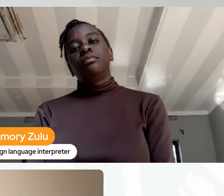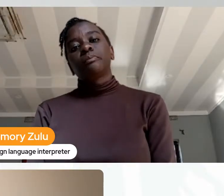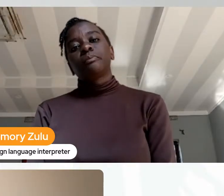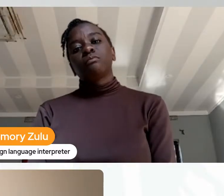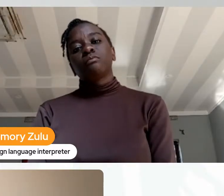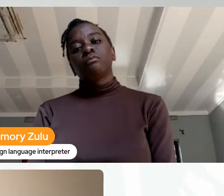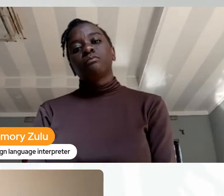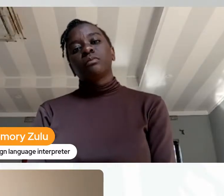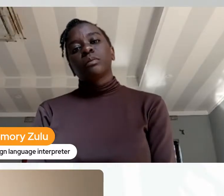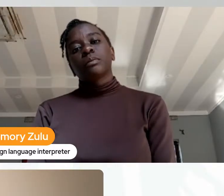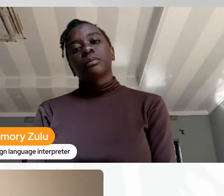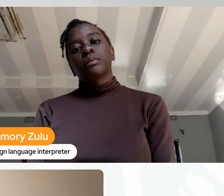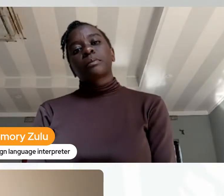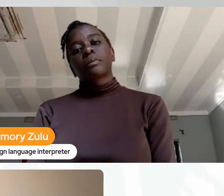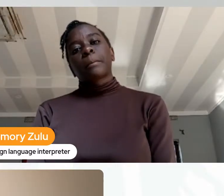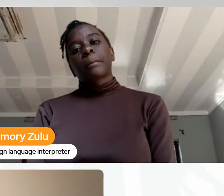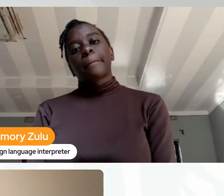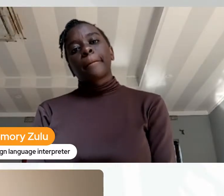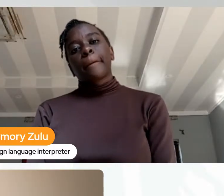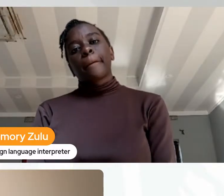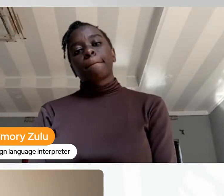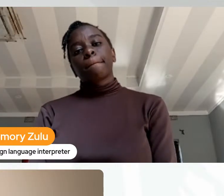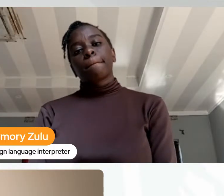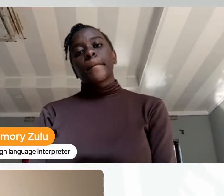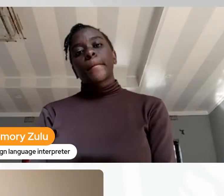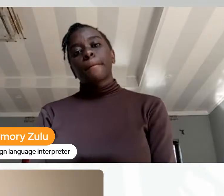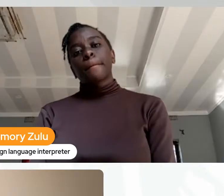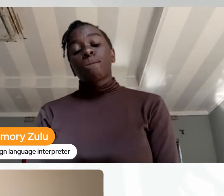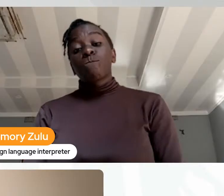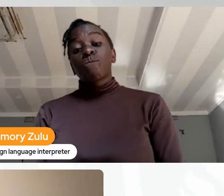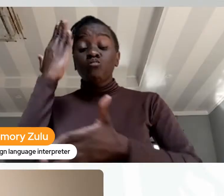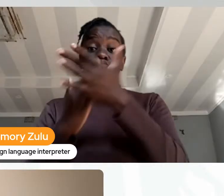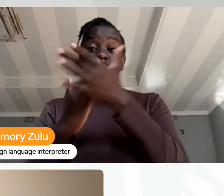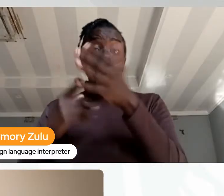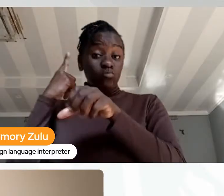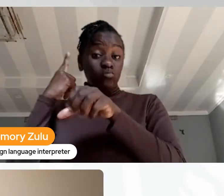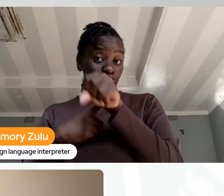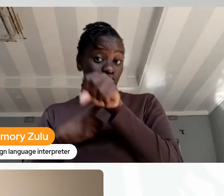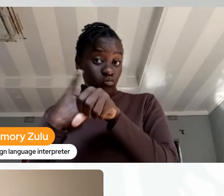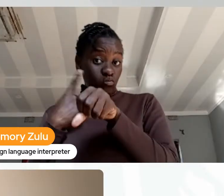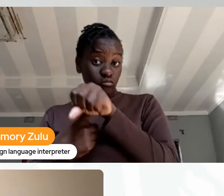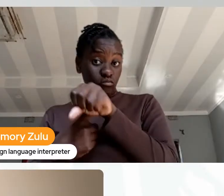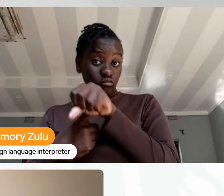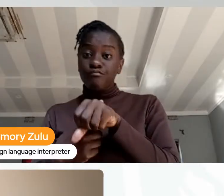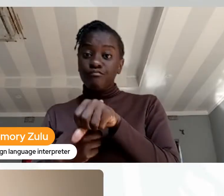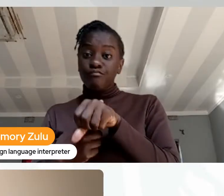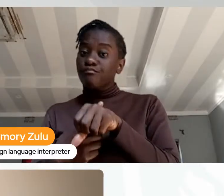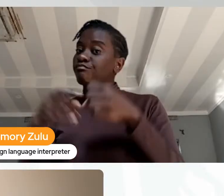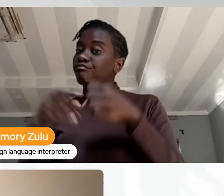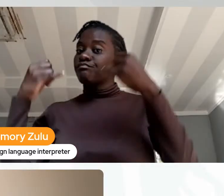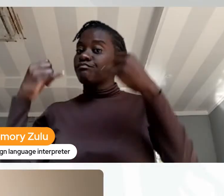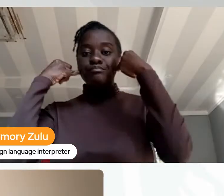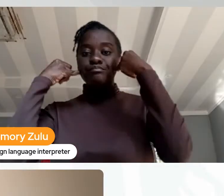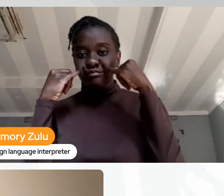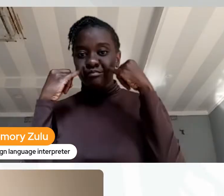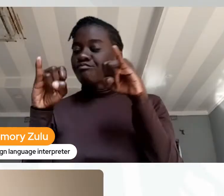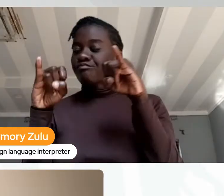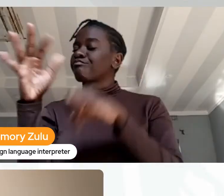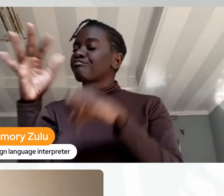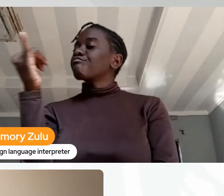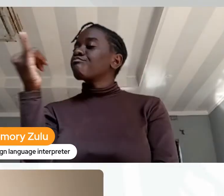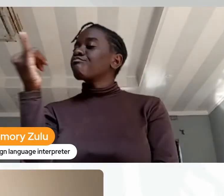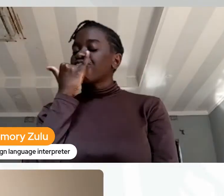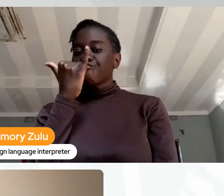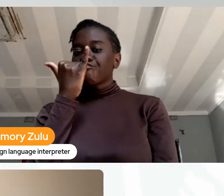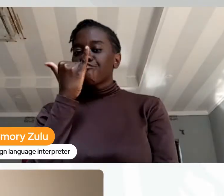also. What I did is ABCD. Then at the end of the day, they follow the long advice through the social media.